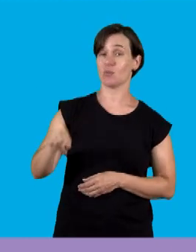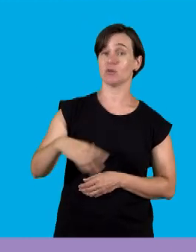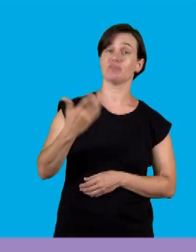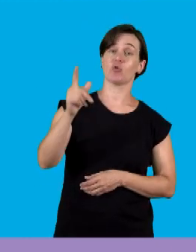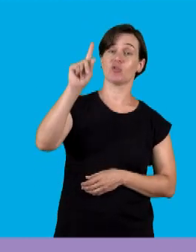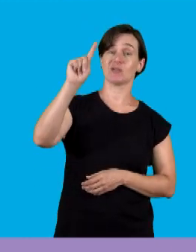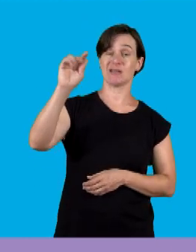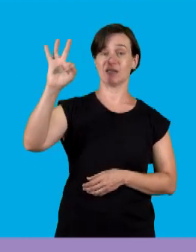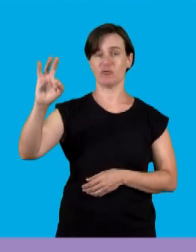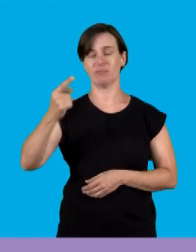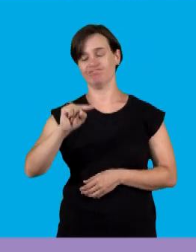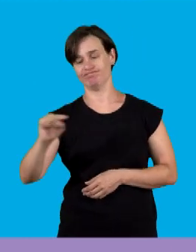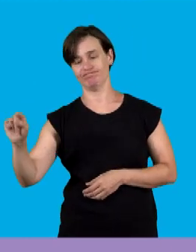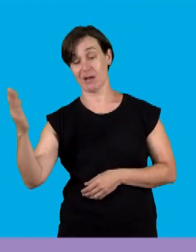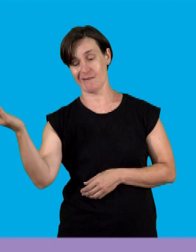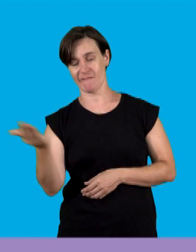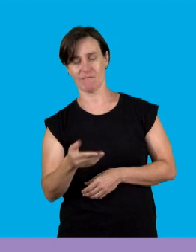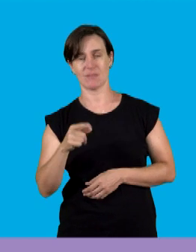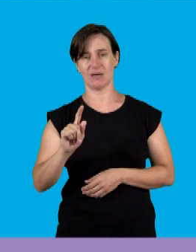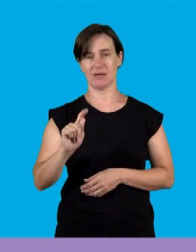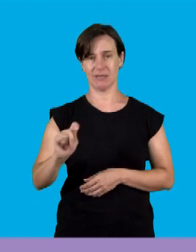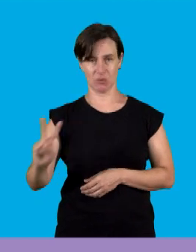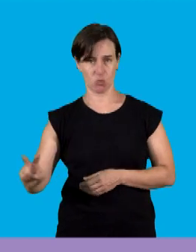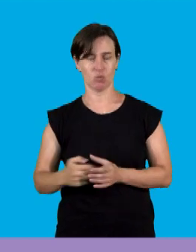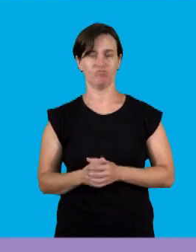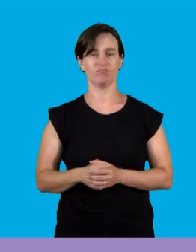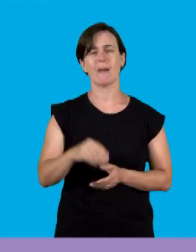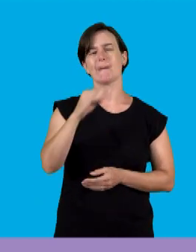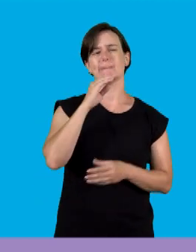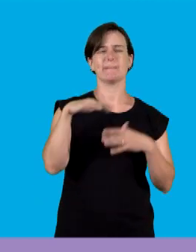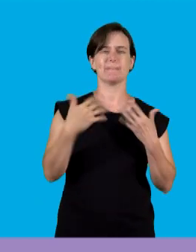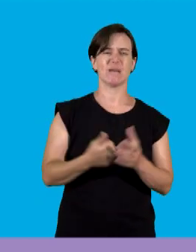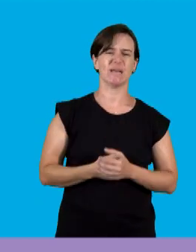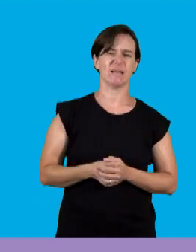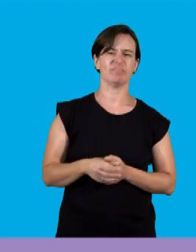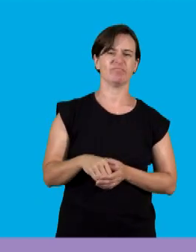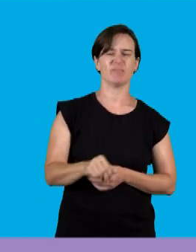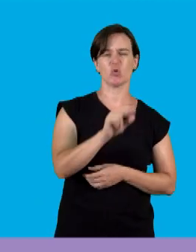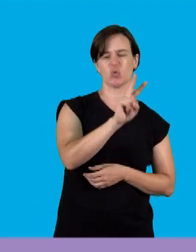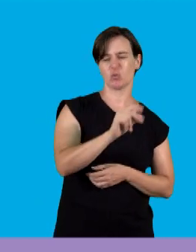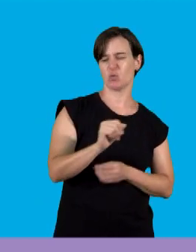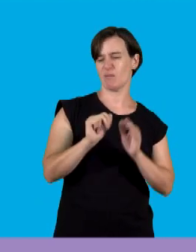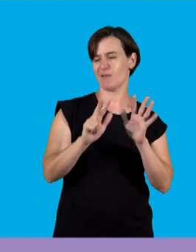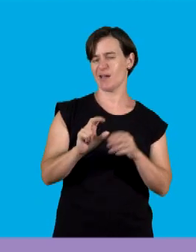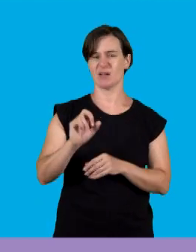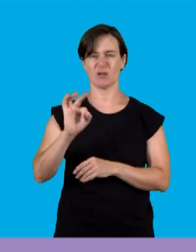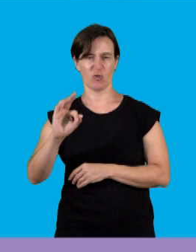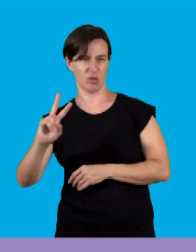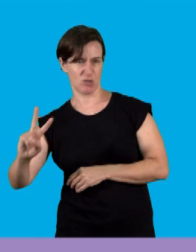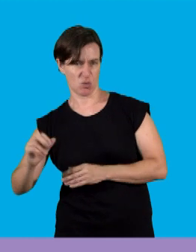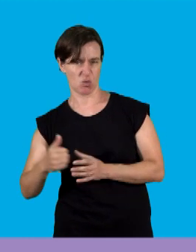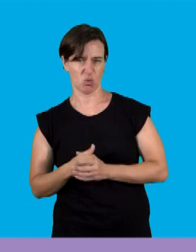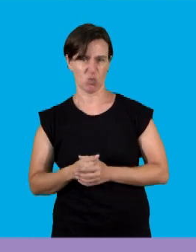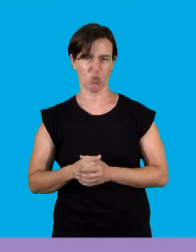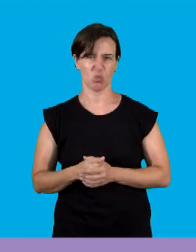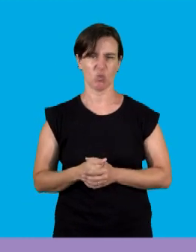to T3 divided by T2. So for example, in the sequence 2, 8, 32,